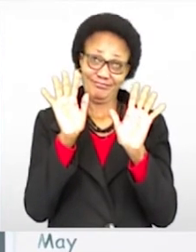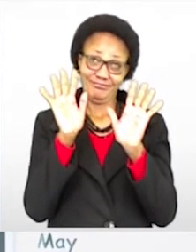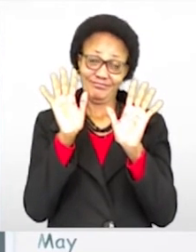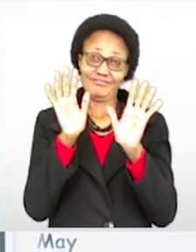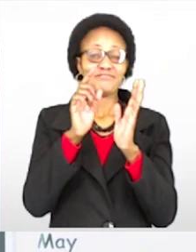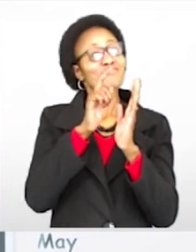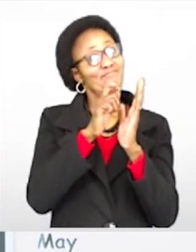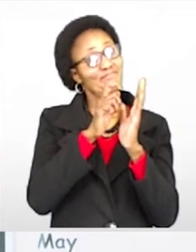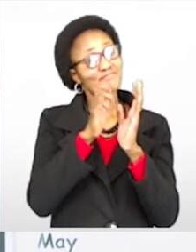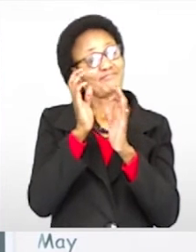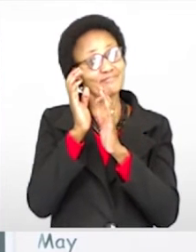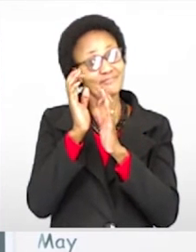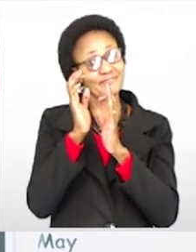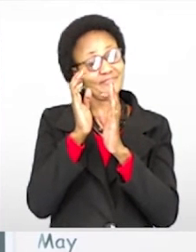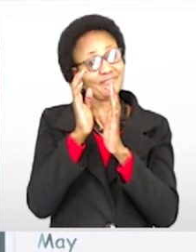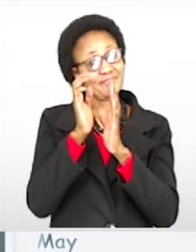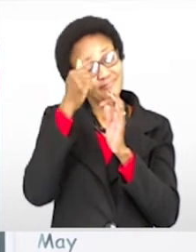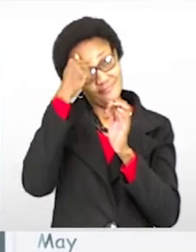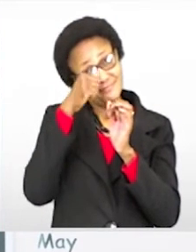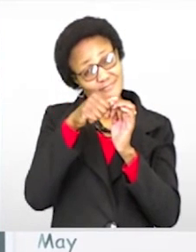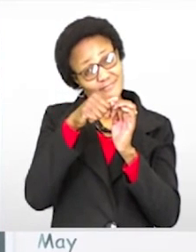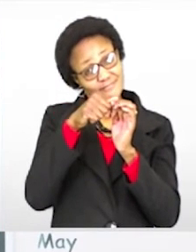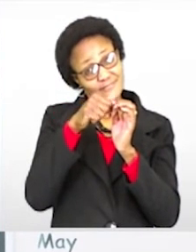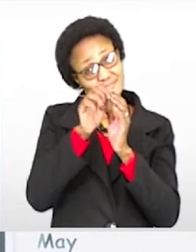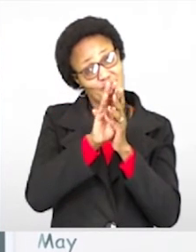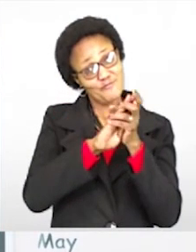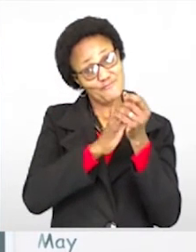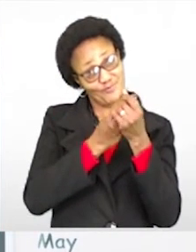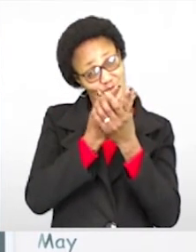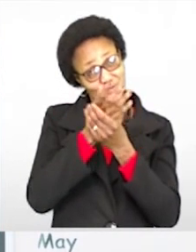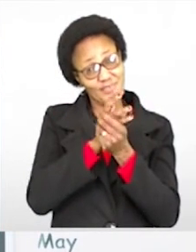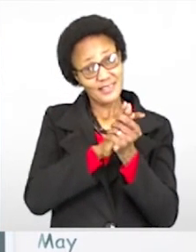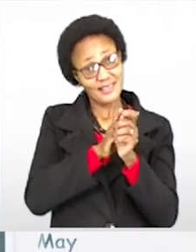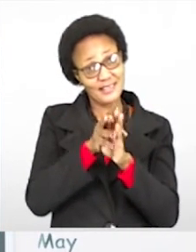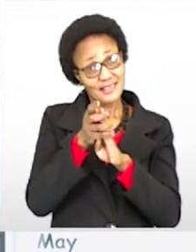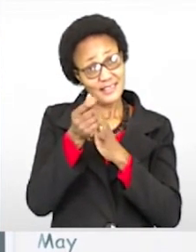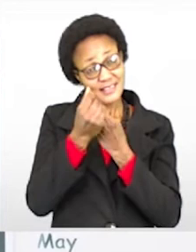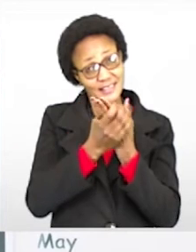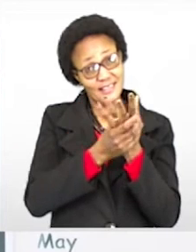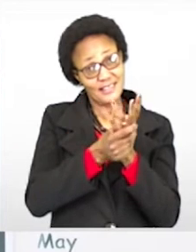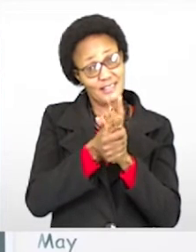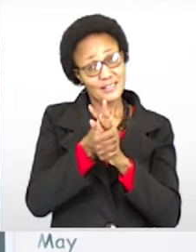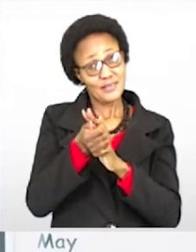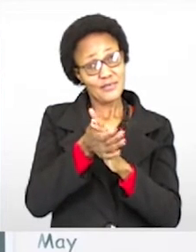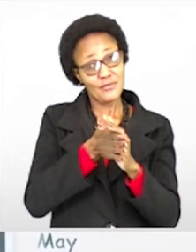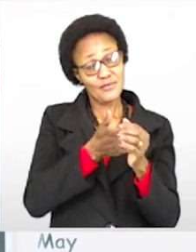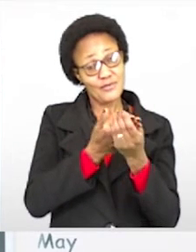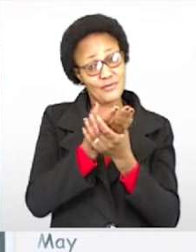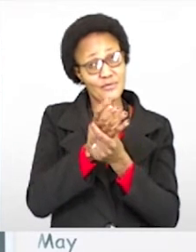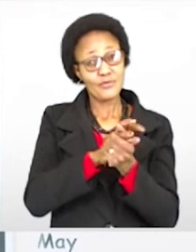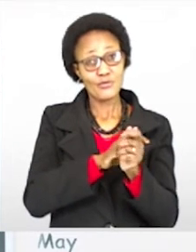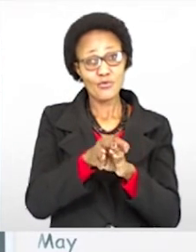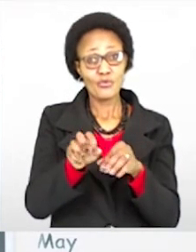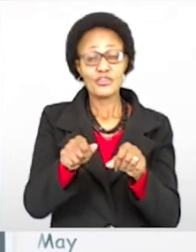our sanitizer. Remember, when you're sanitizing, and not just when you're sanitizing, when you're washing